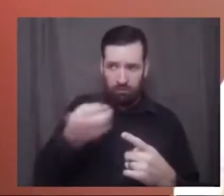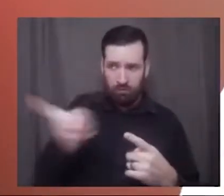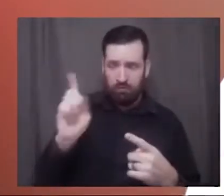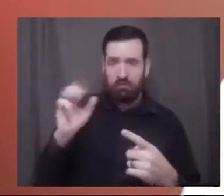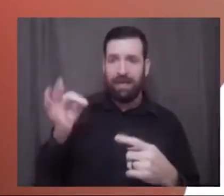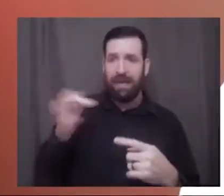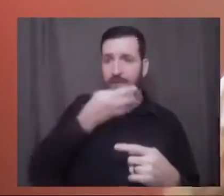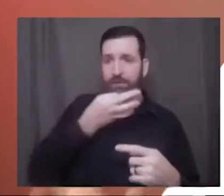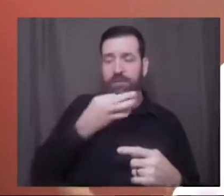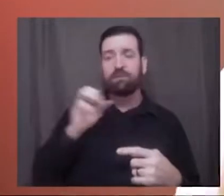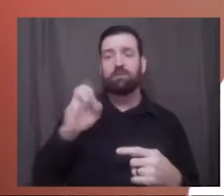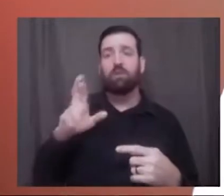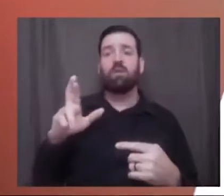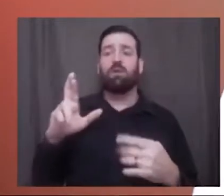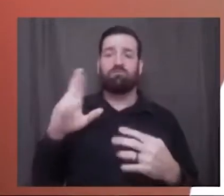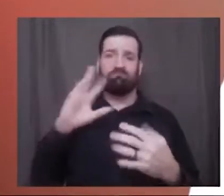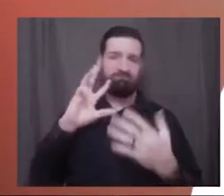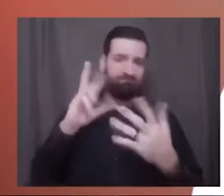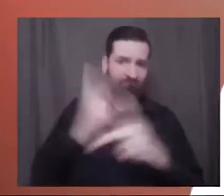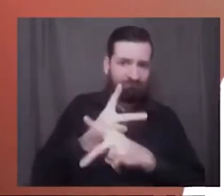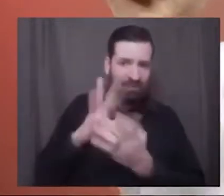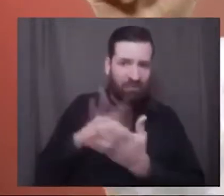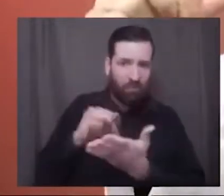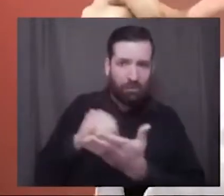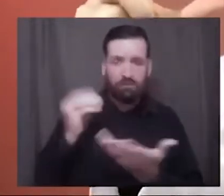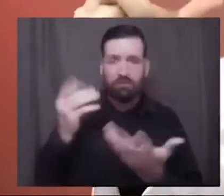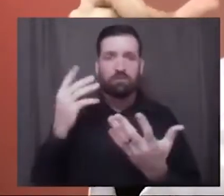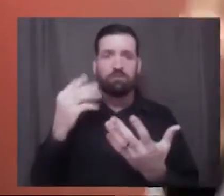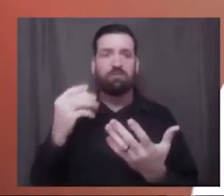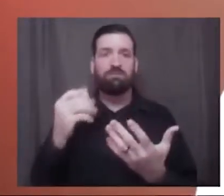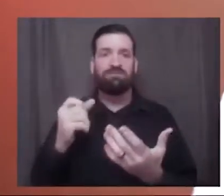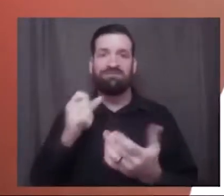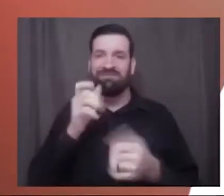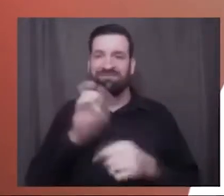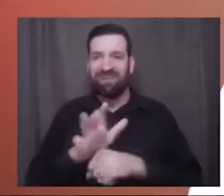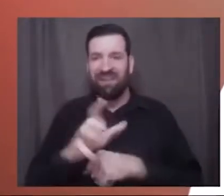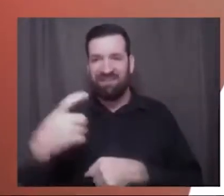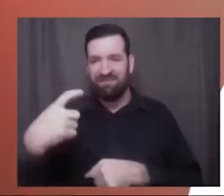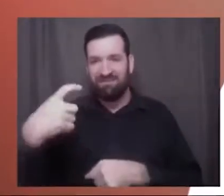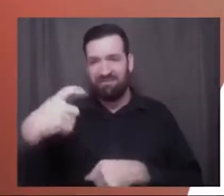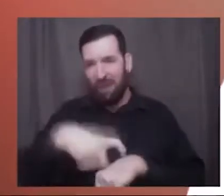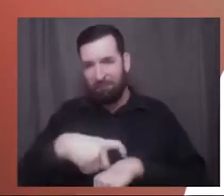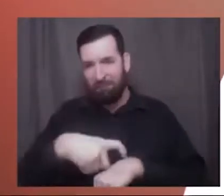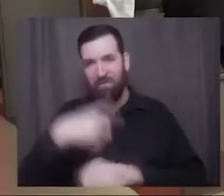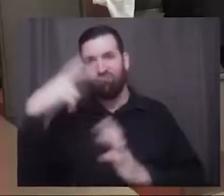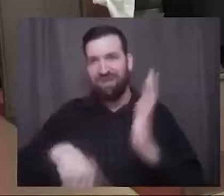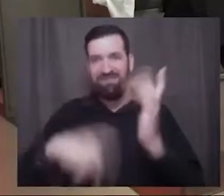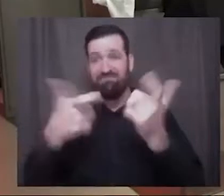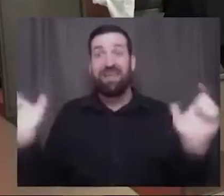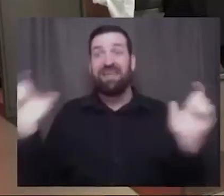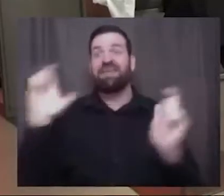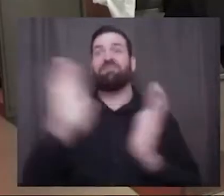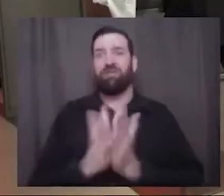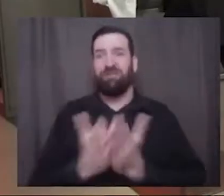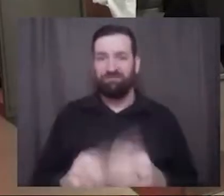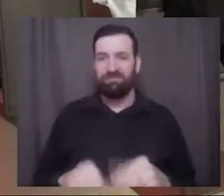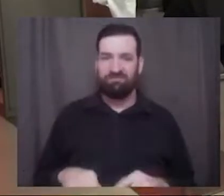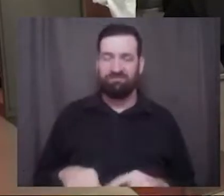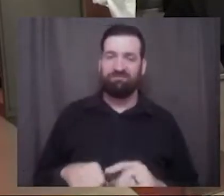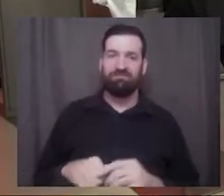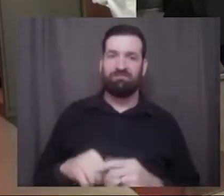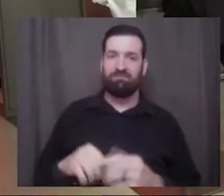get that information without spending you don't have enough time to read big books constantly after you go to medical school. Unless you're Shannon. So having somebody who's read that big